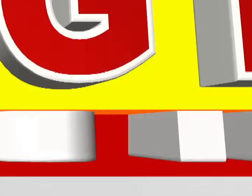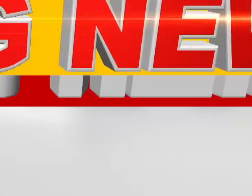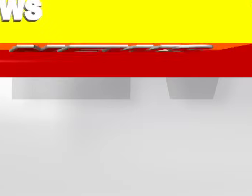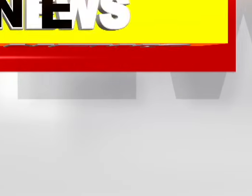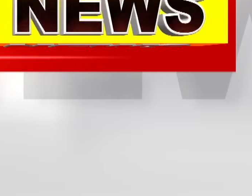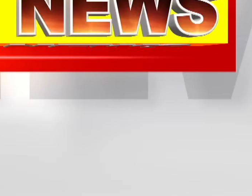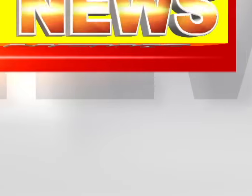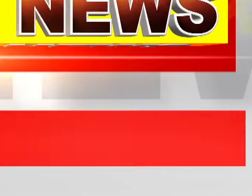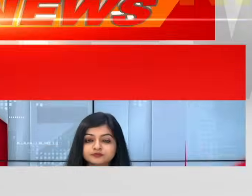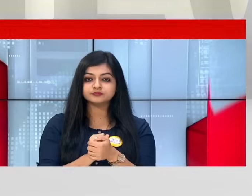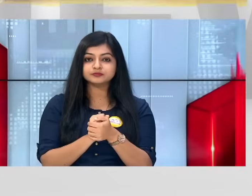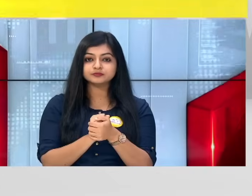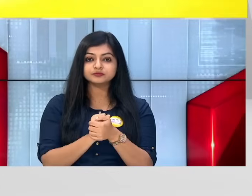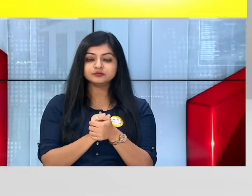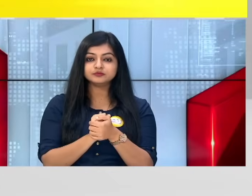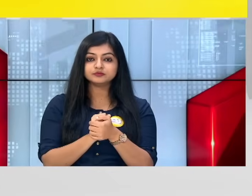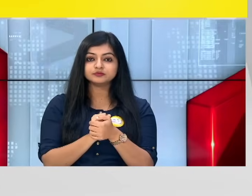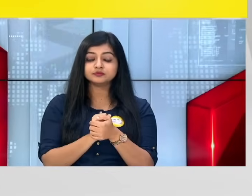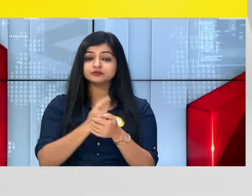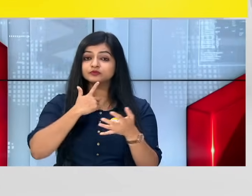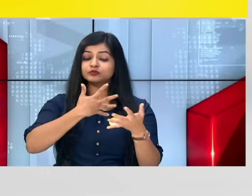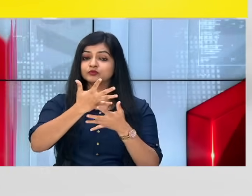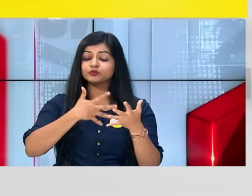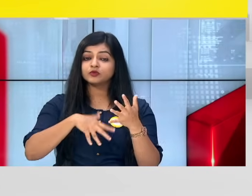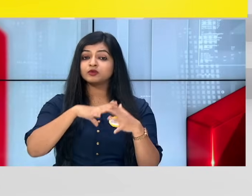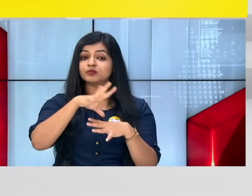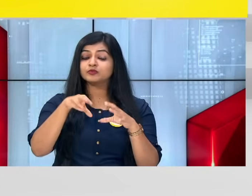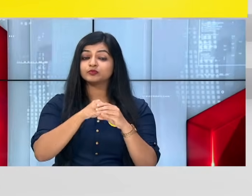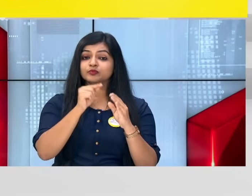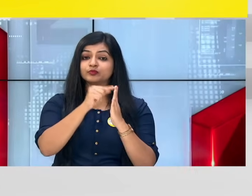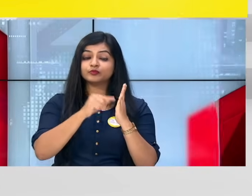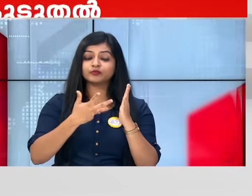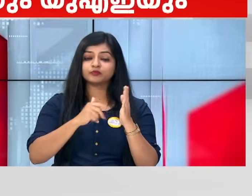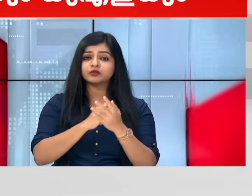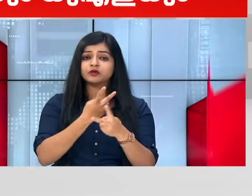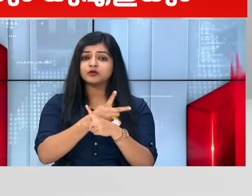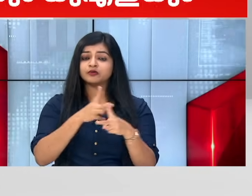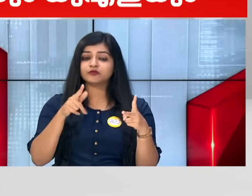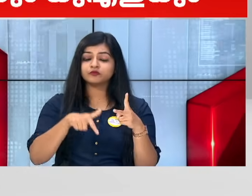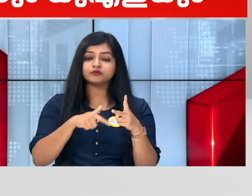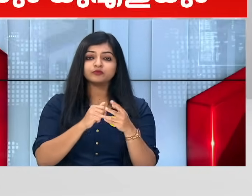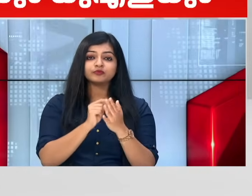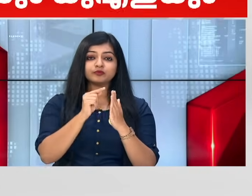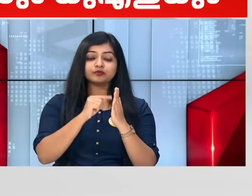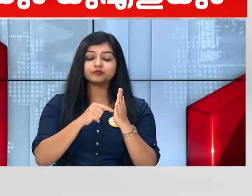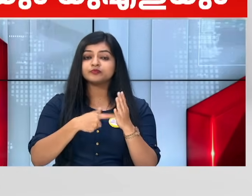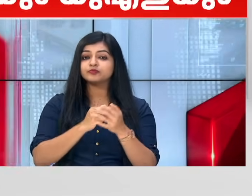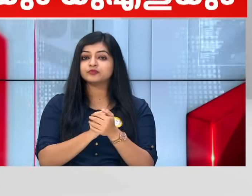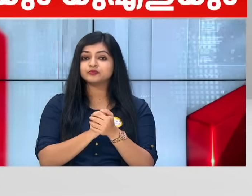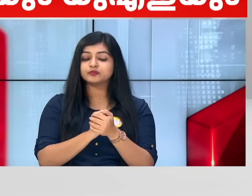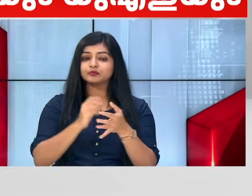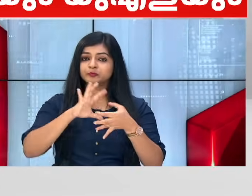The topics of discussion included a wide range of areas of bilateral